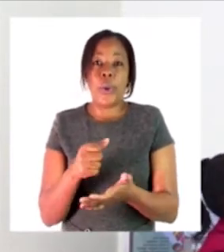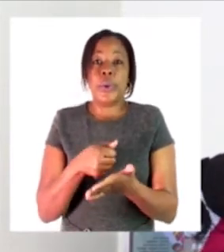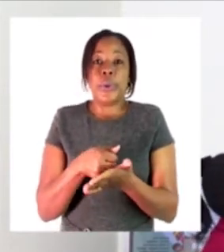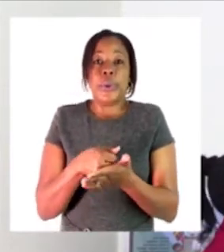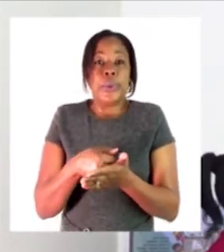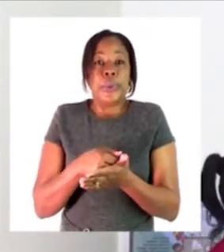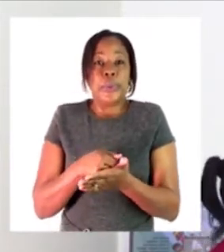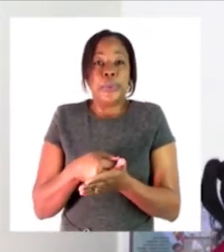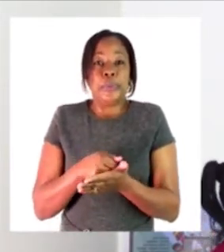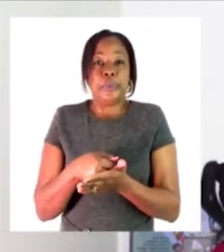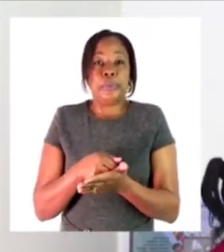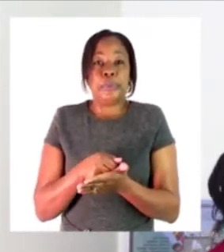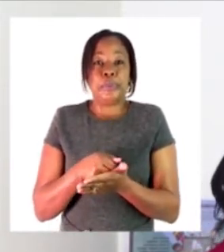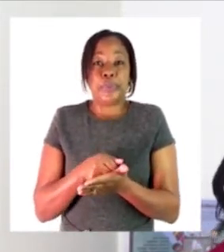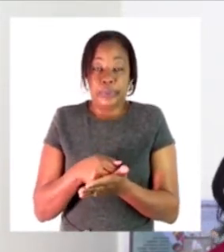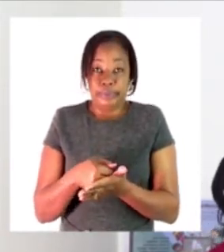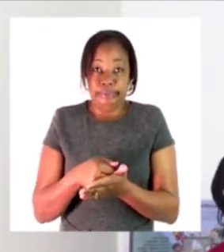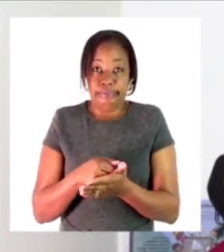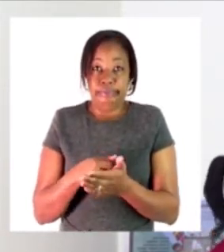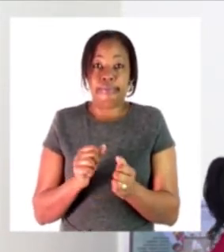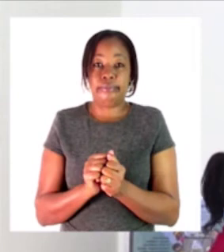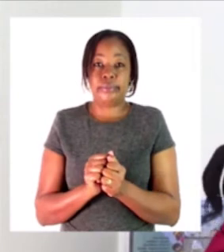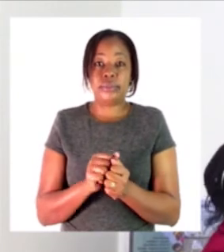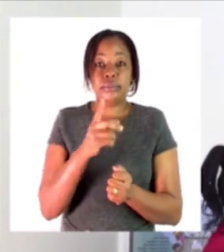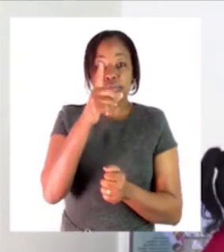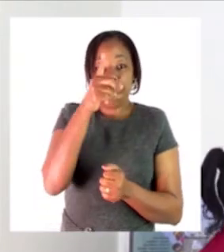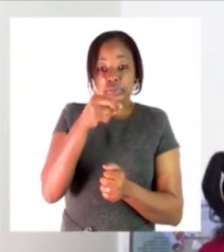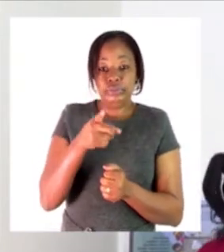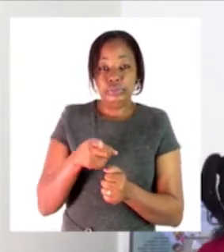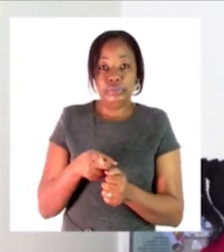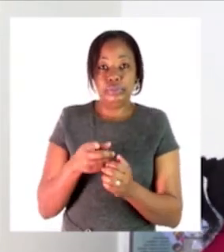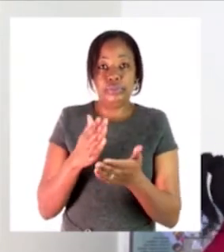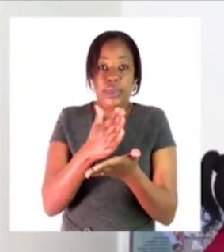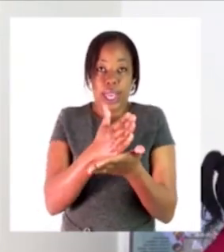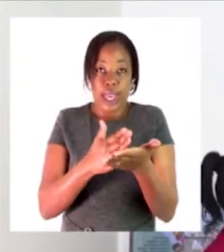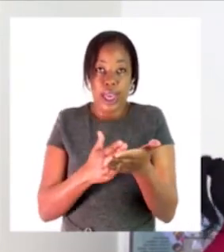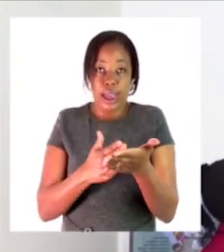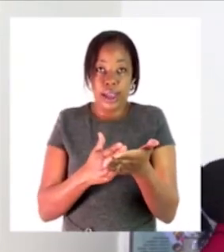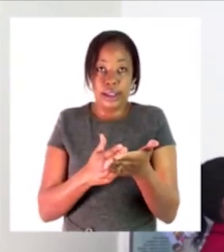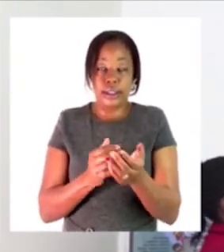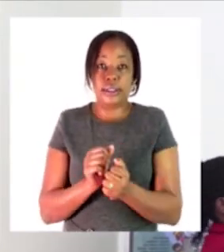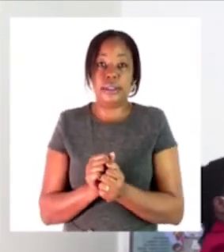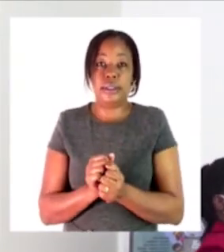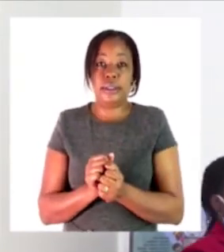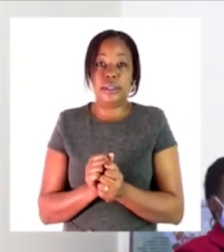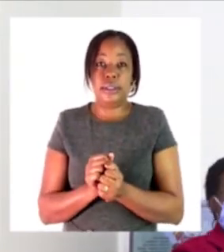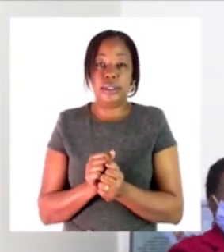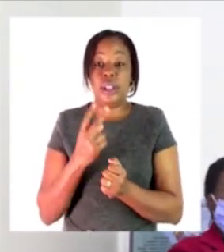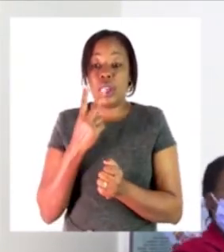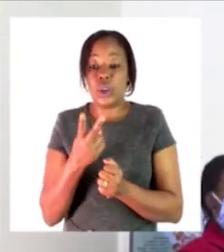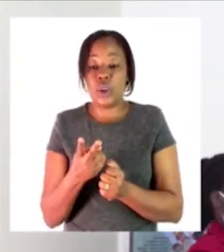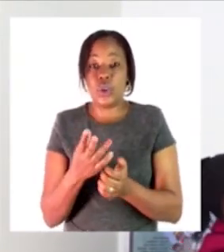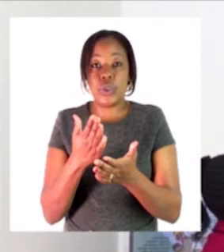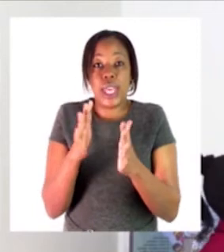it with that number. You can draw your line to make a half. This is a half. So you count your